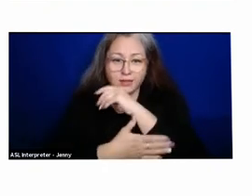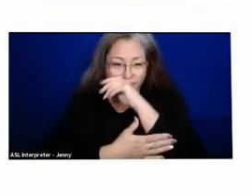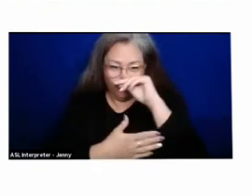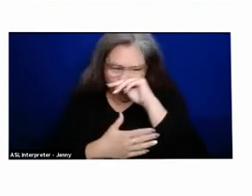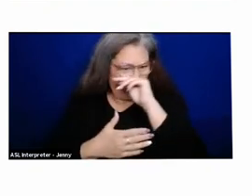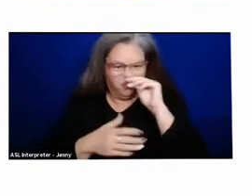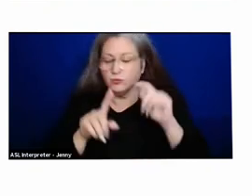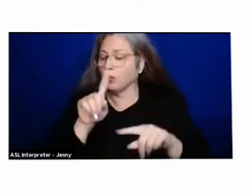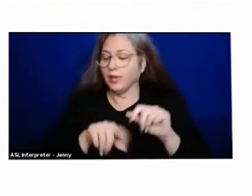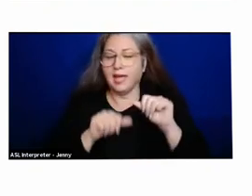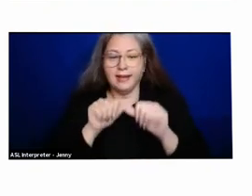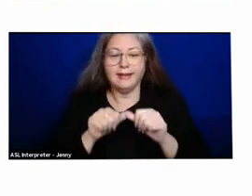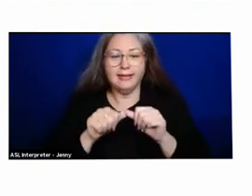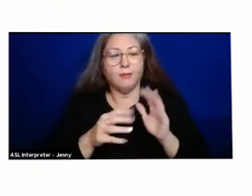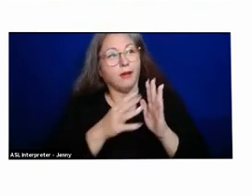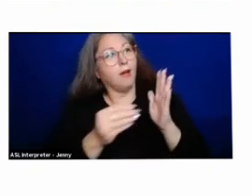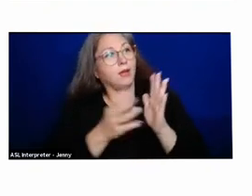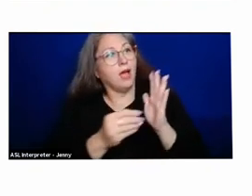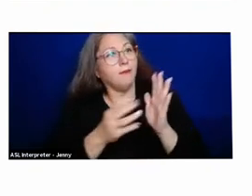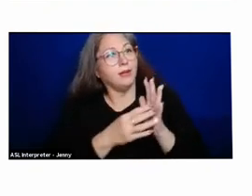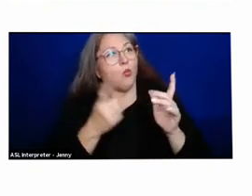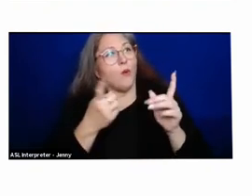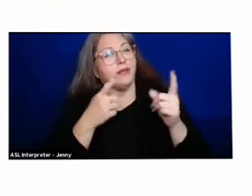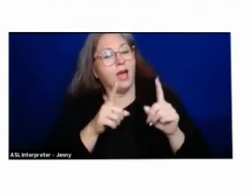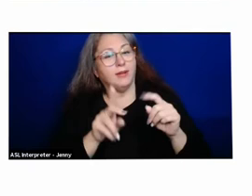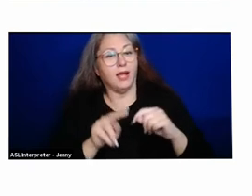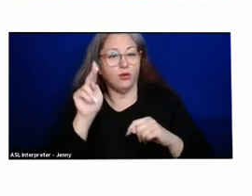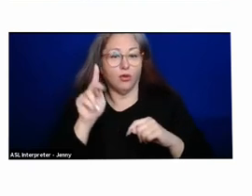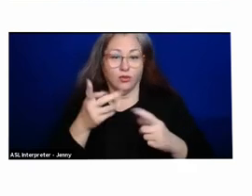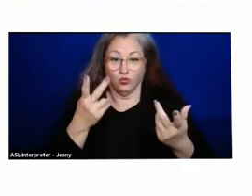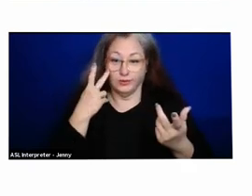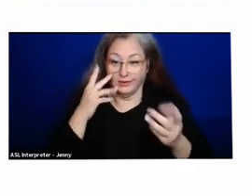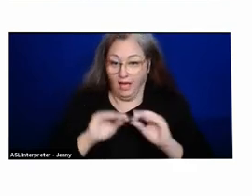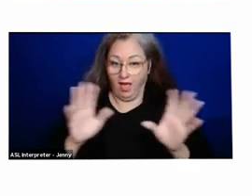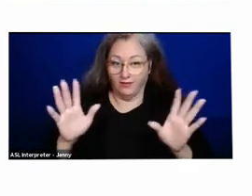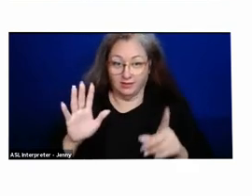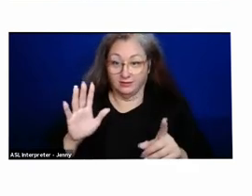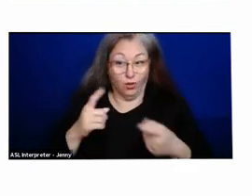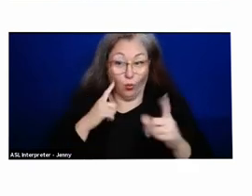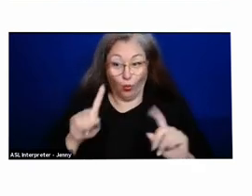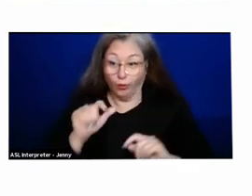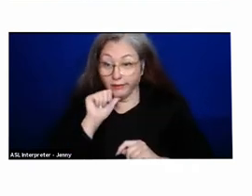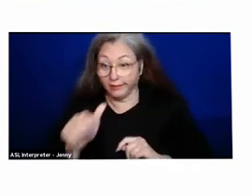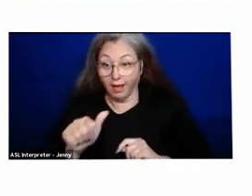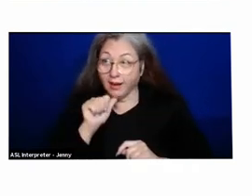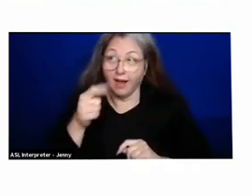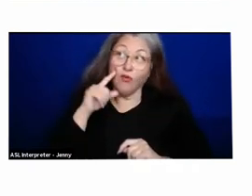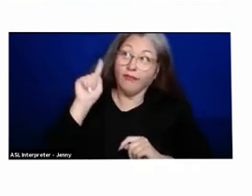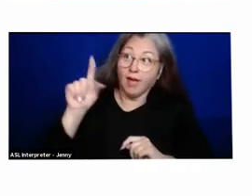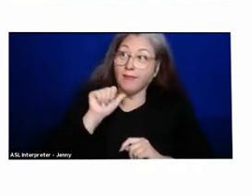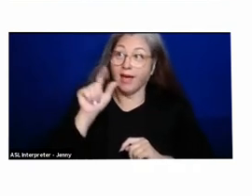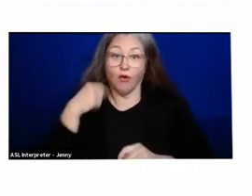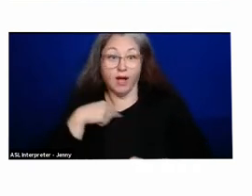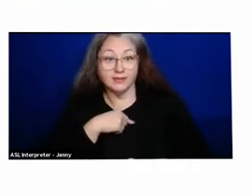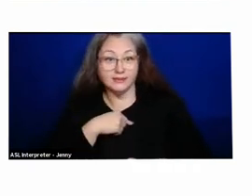keep copy-pasting what's happening in the global north, because as you can all see, it's not working. It's not working for them. It's not working for us.